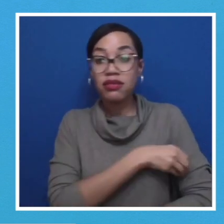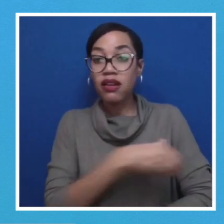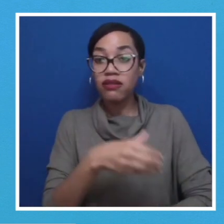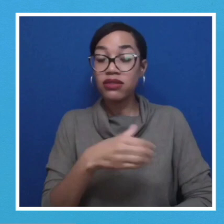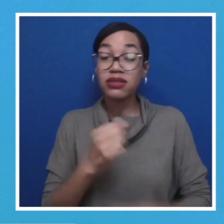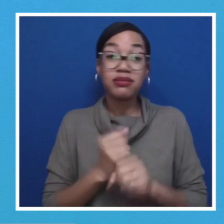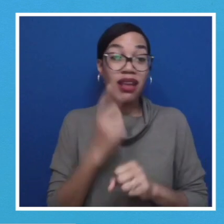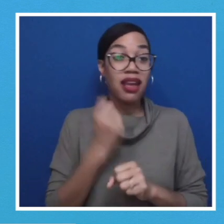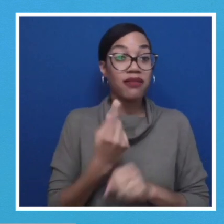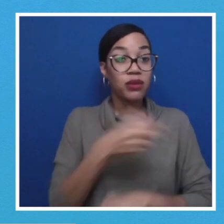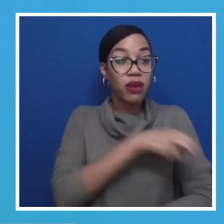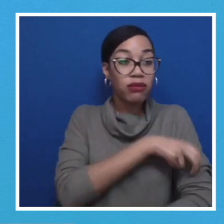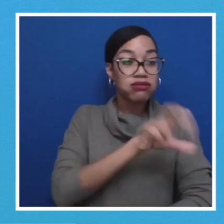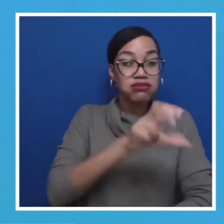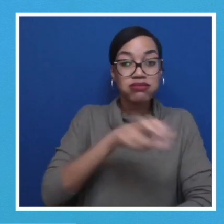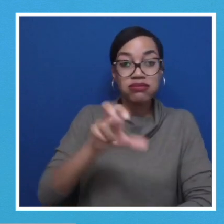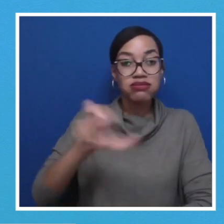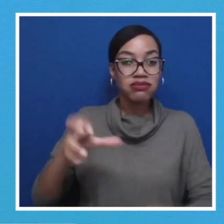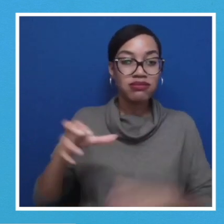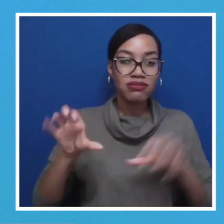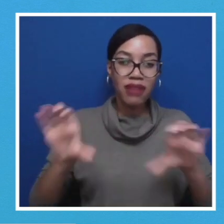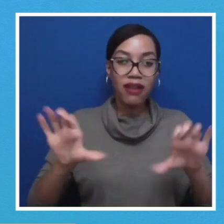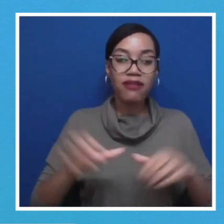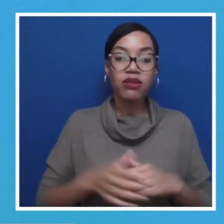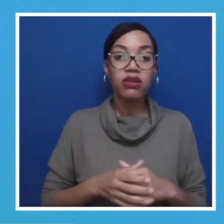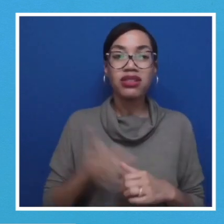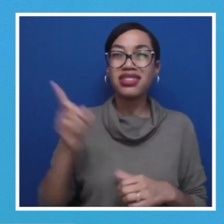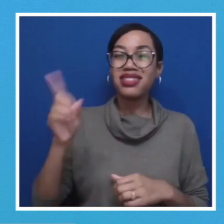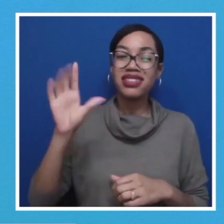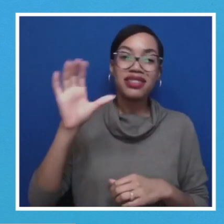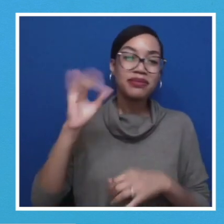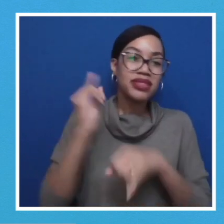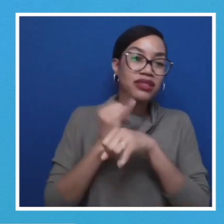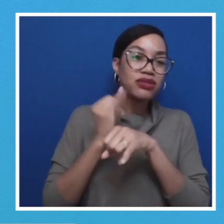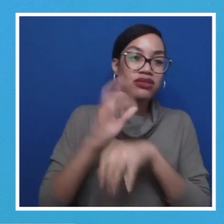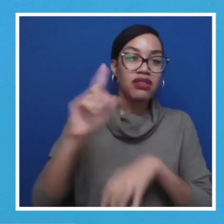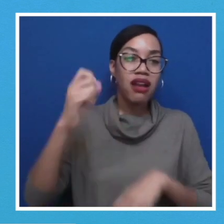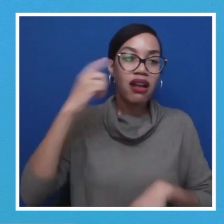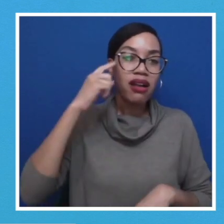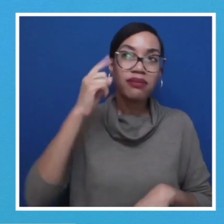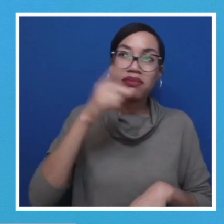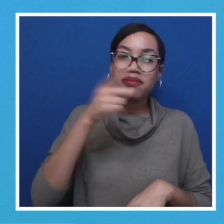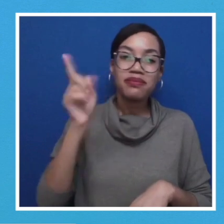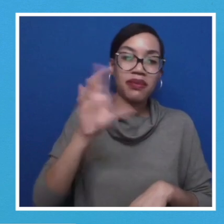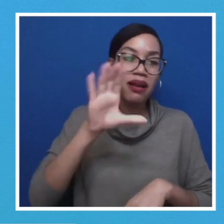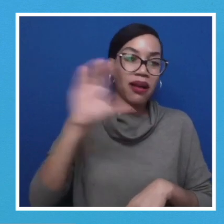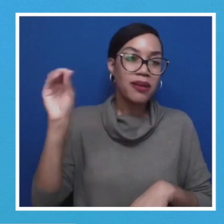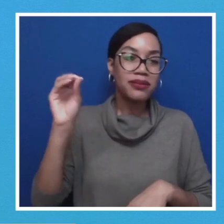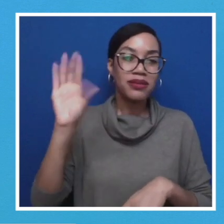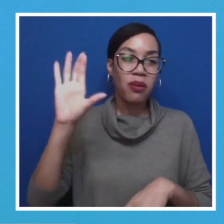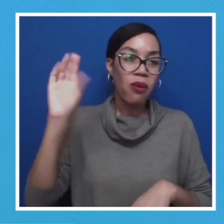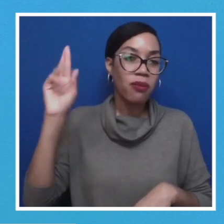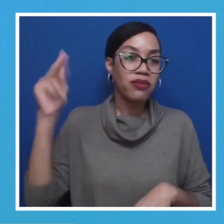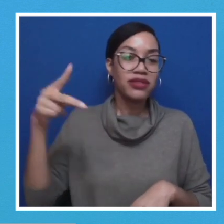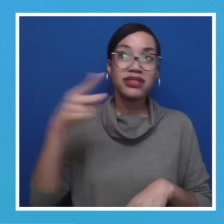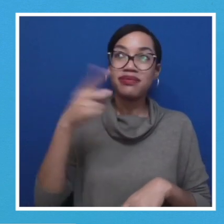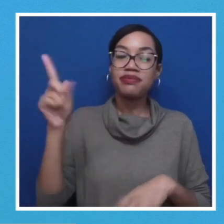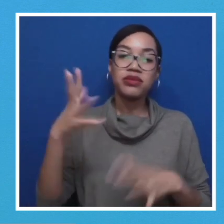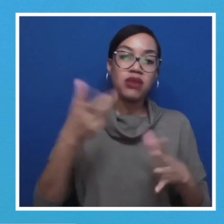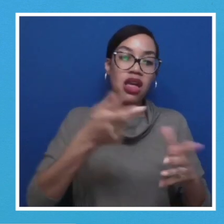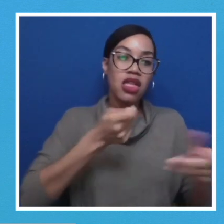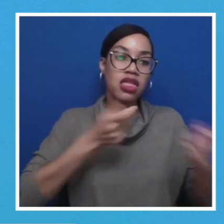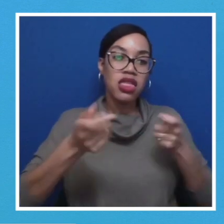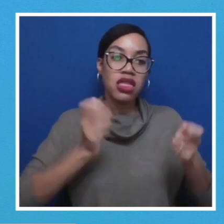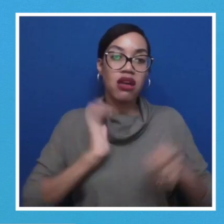takes that power away from industries and government that want to ruin the land and the planet. They enhance